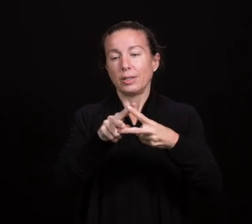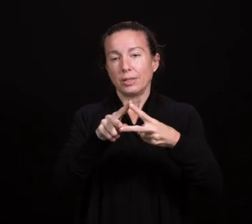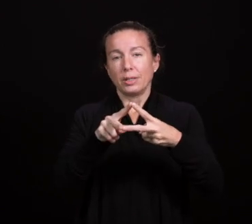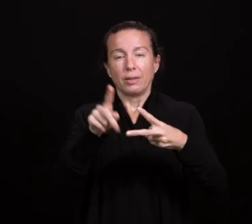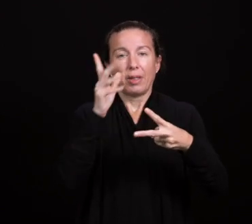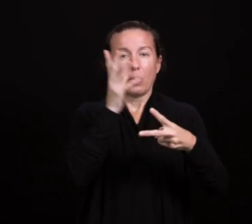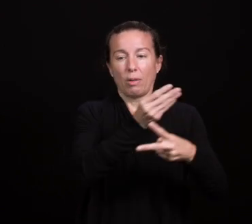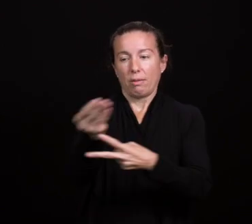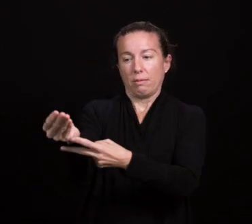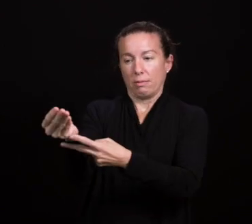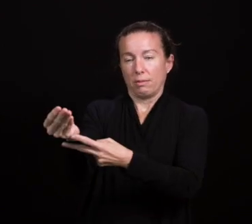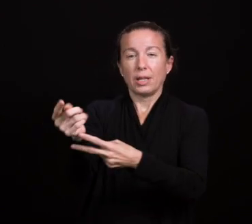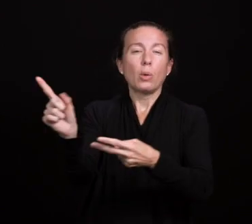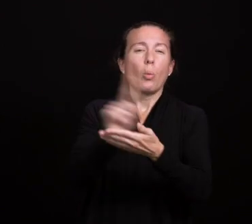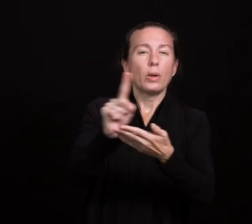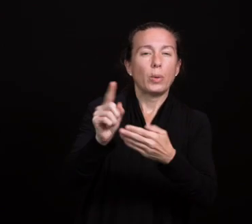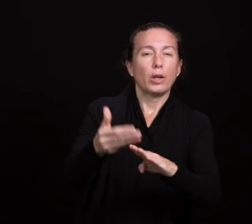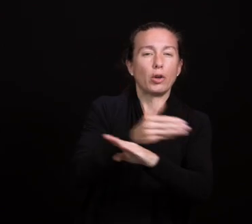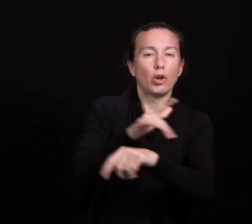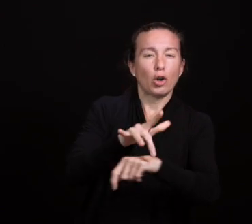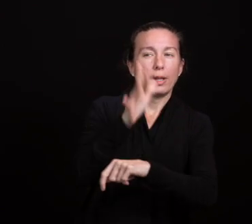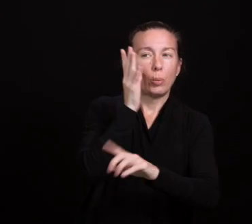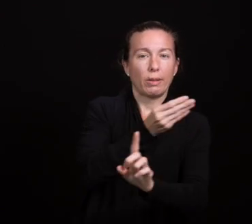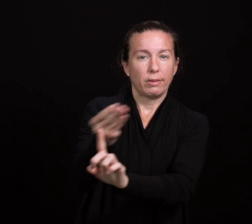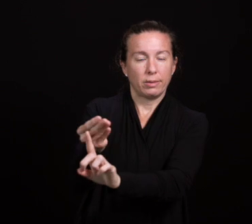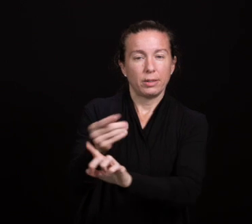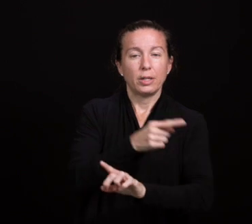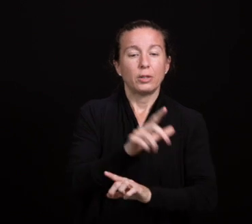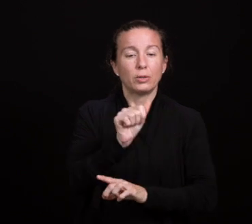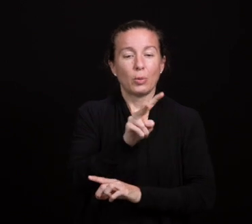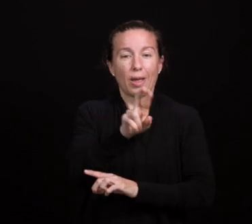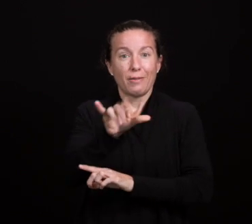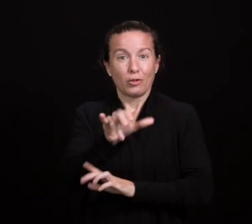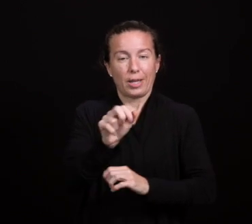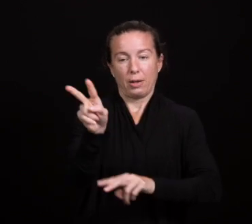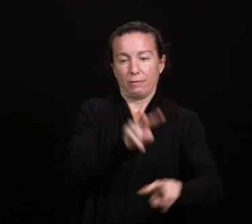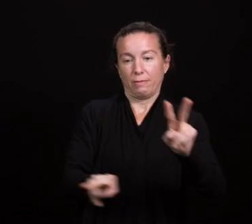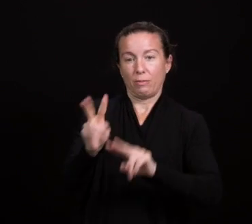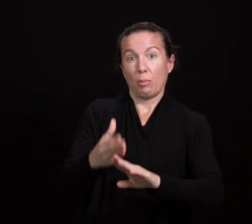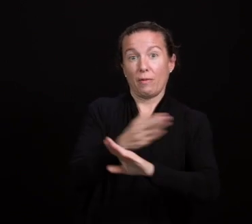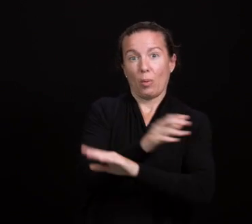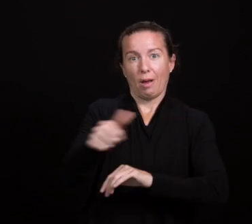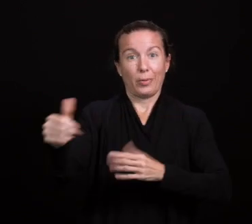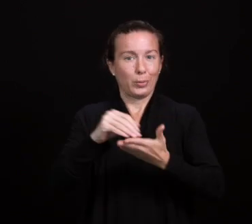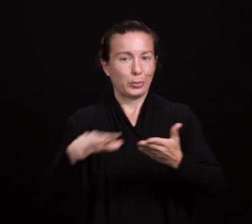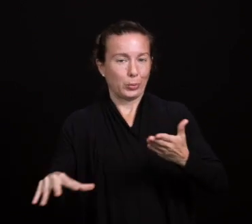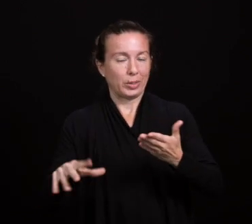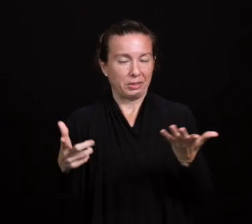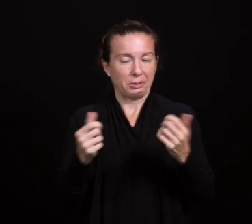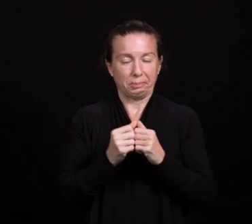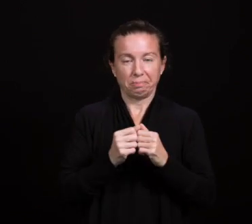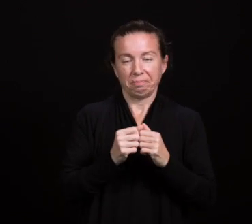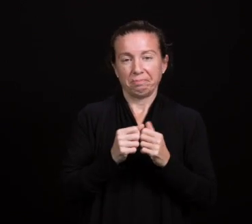of the other students ahead of time. So it gives her that background in advance, so that way